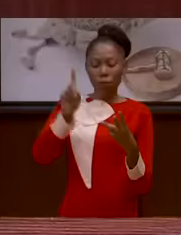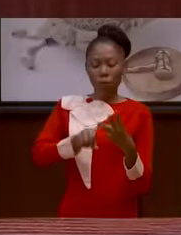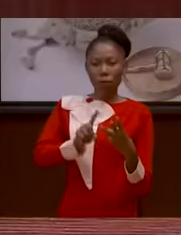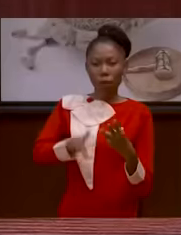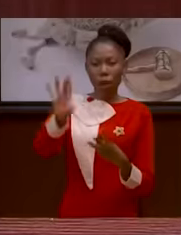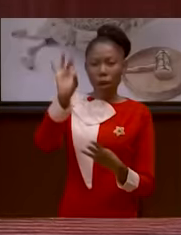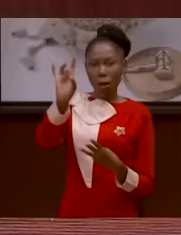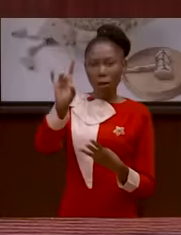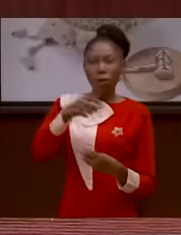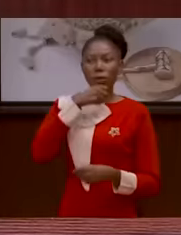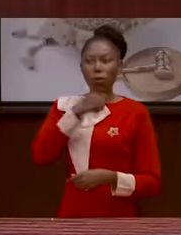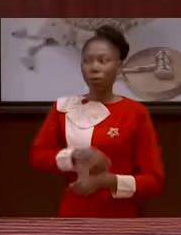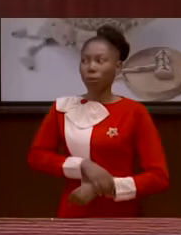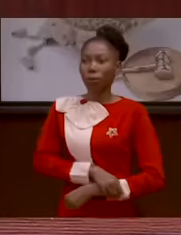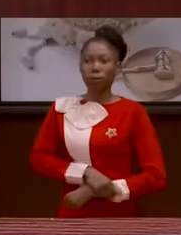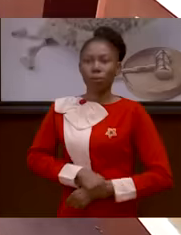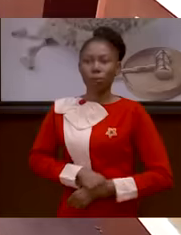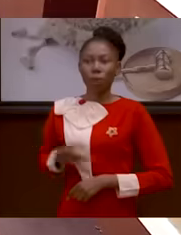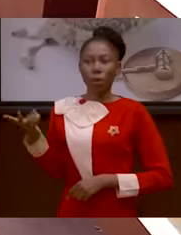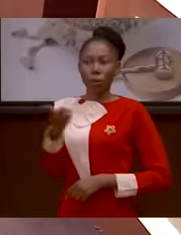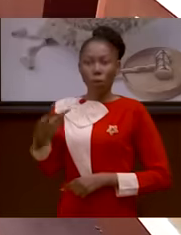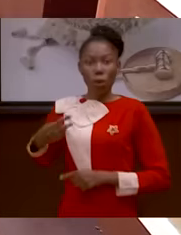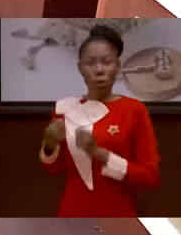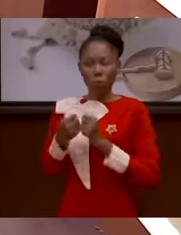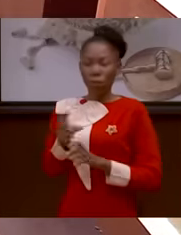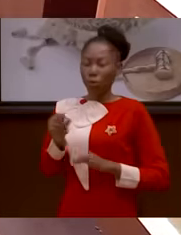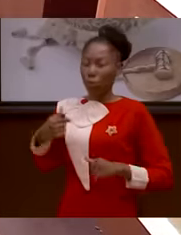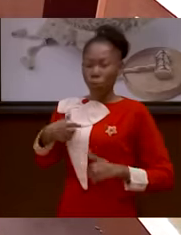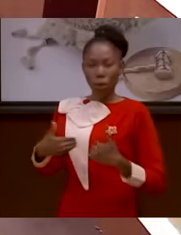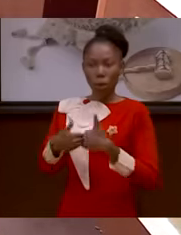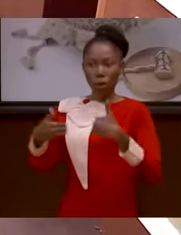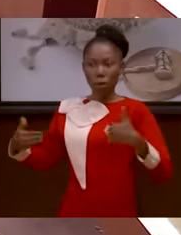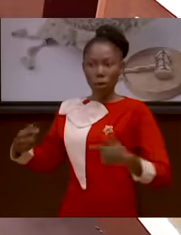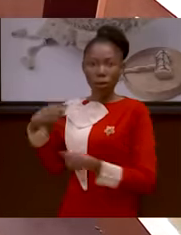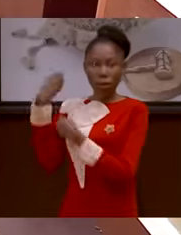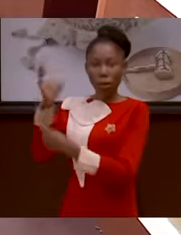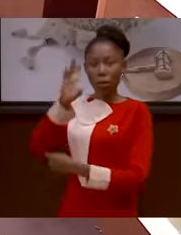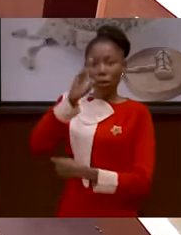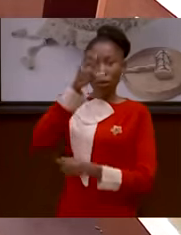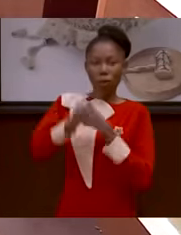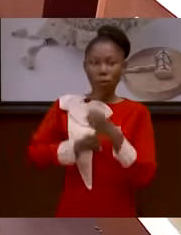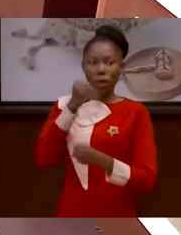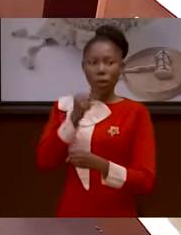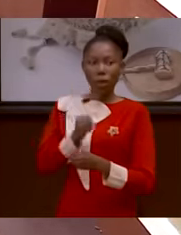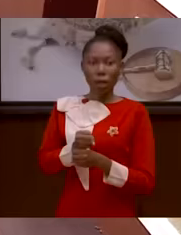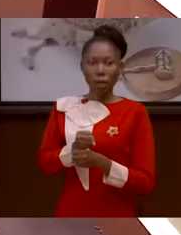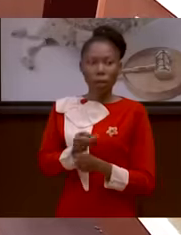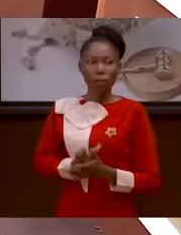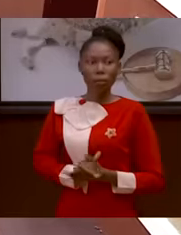8. Are you living together right now? Me and him. No, we are separate since when 7 years. 7 years now? Yes.